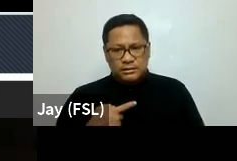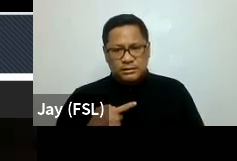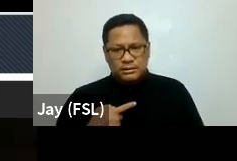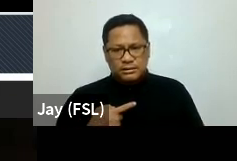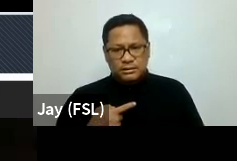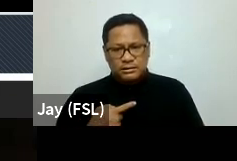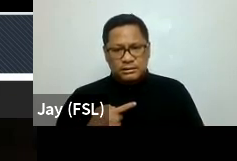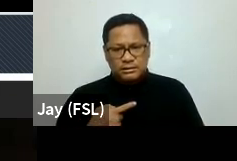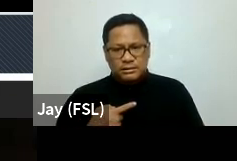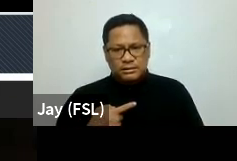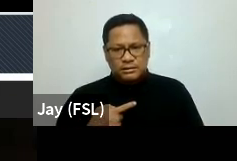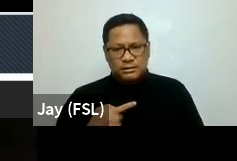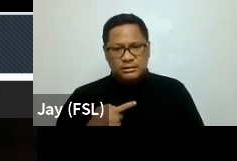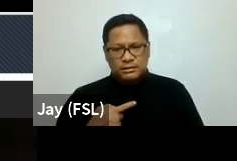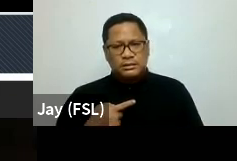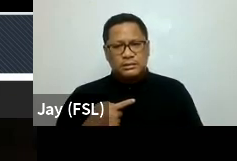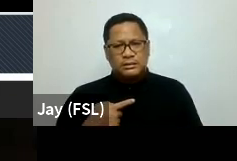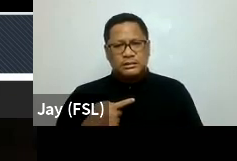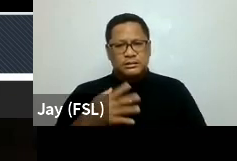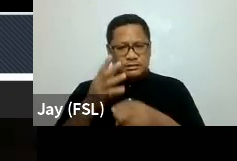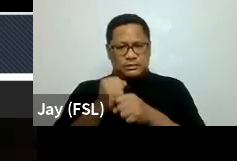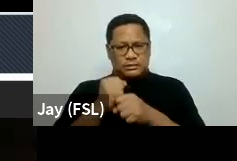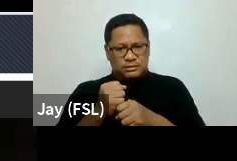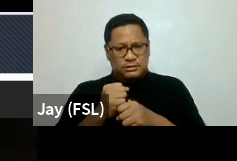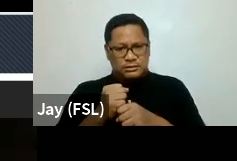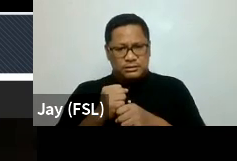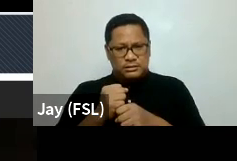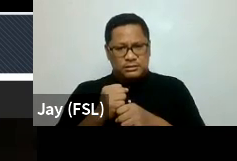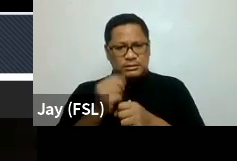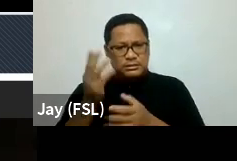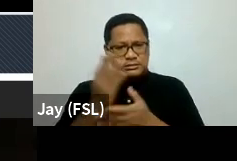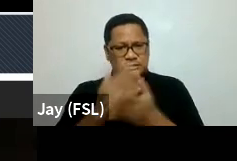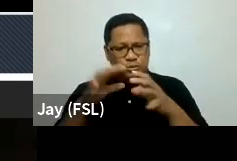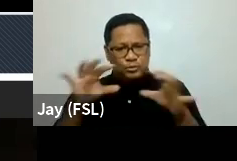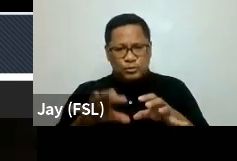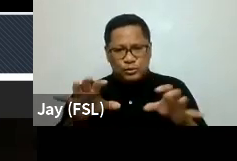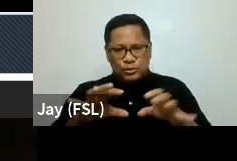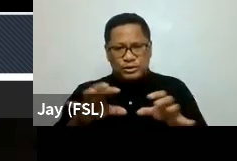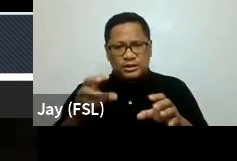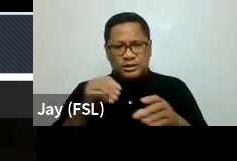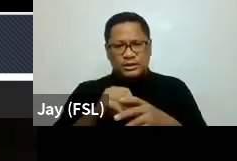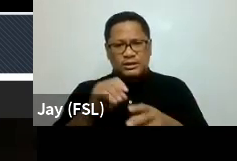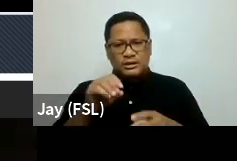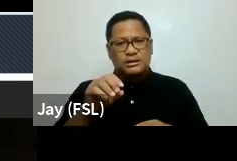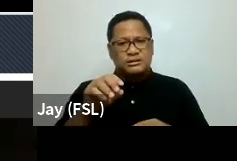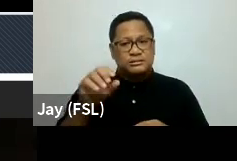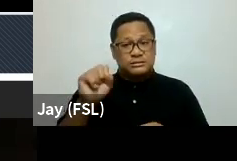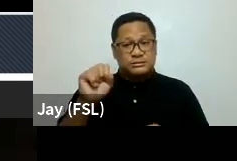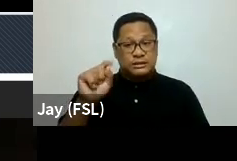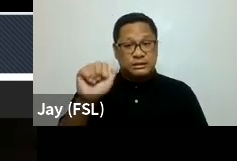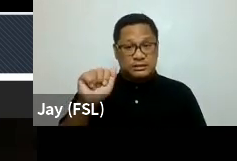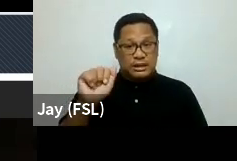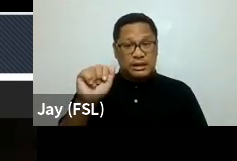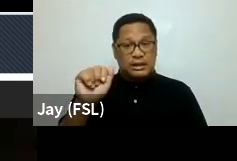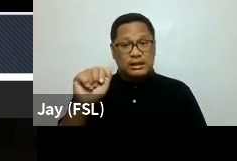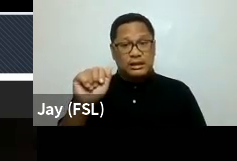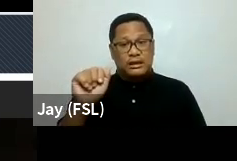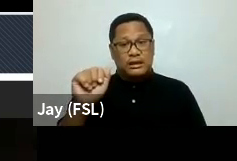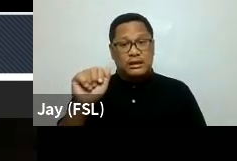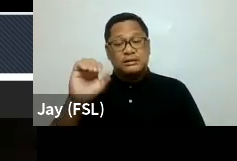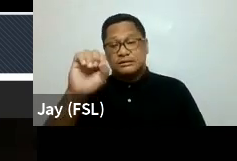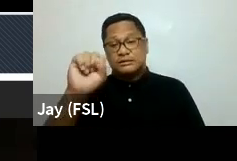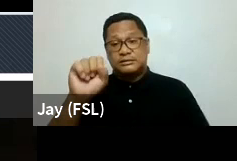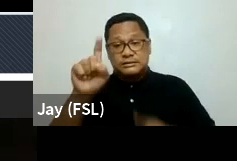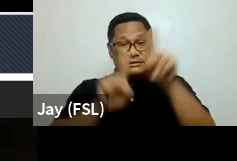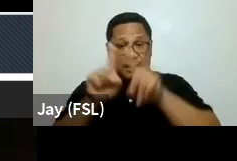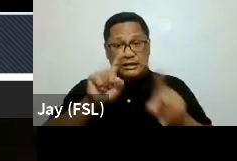I was able to get some works sa Star Cinema. Okay, na-meet ko na yung mga